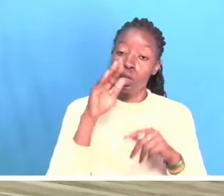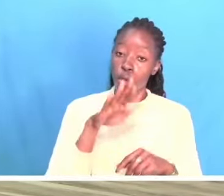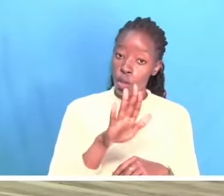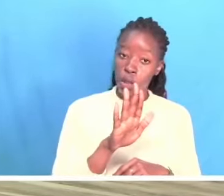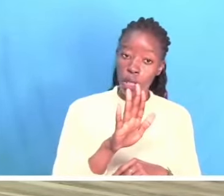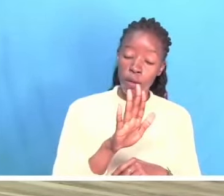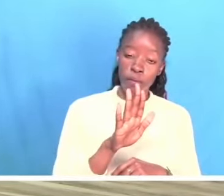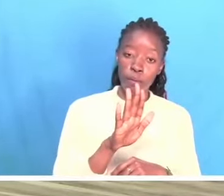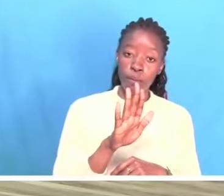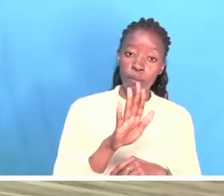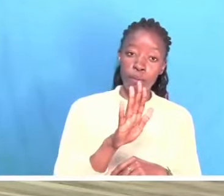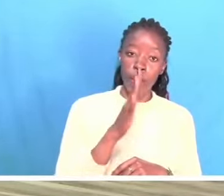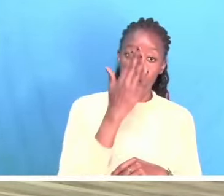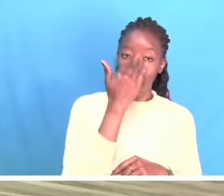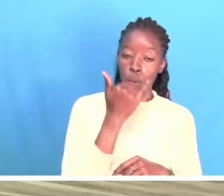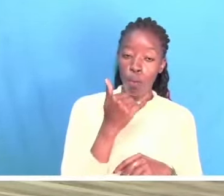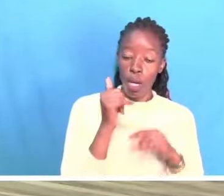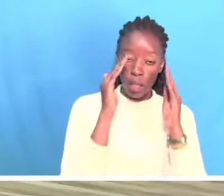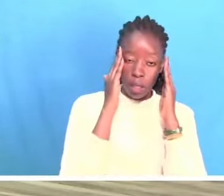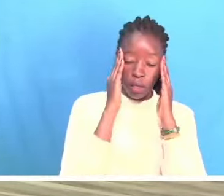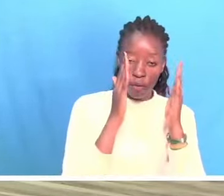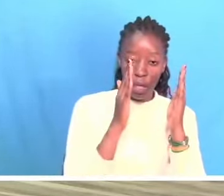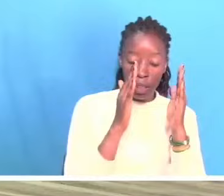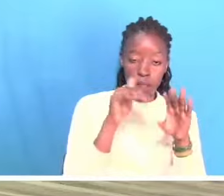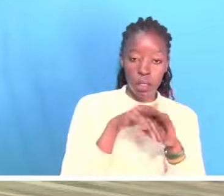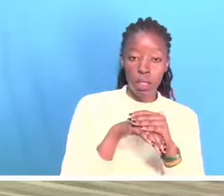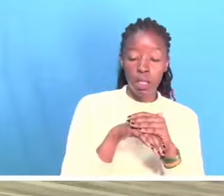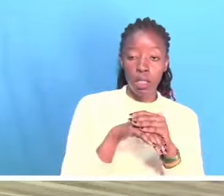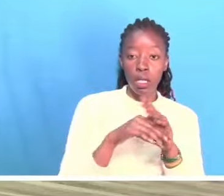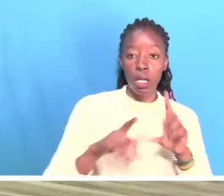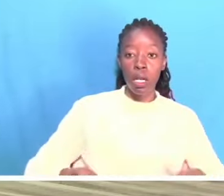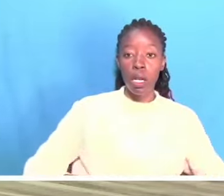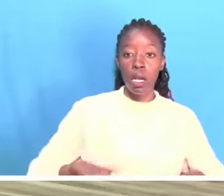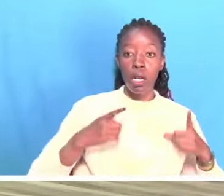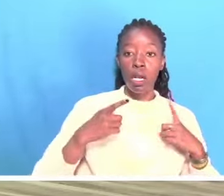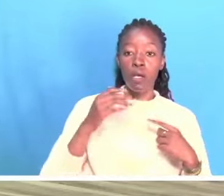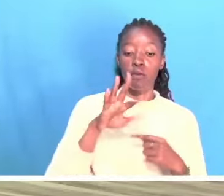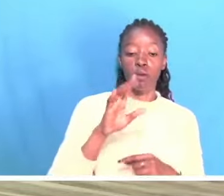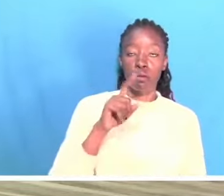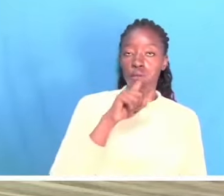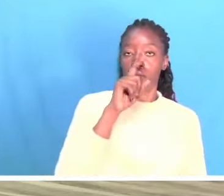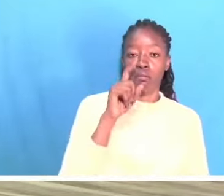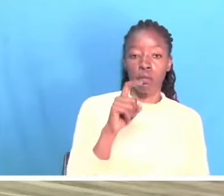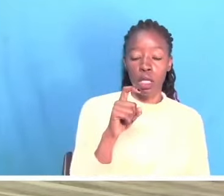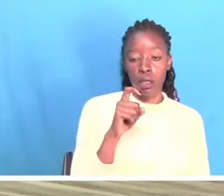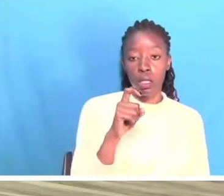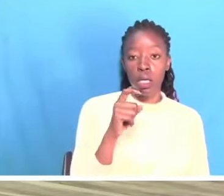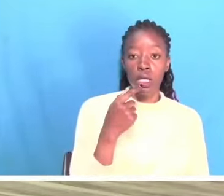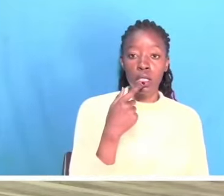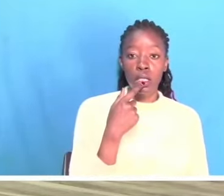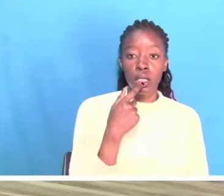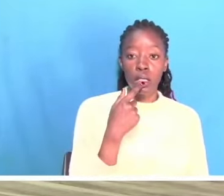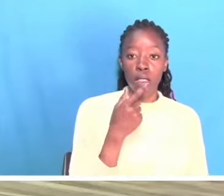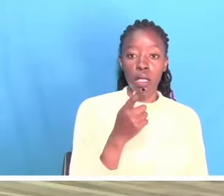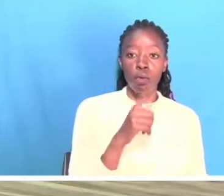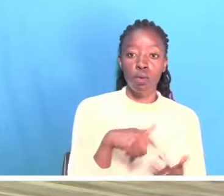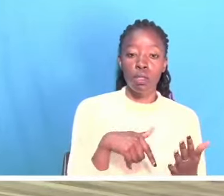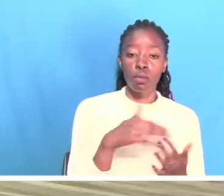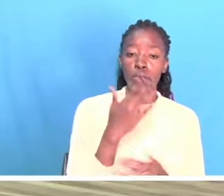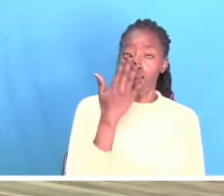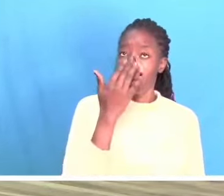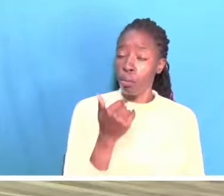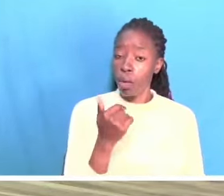these been reflected in your own life? That's what he's asking. In fact, he says, why steal? Why are you still